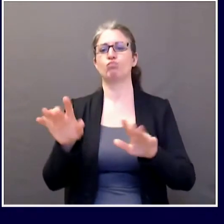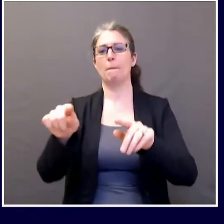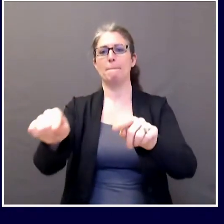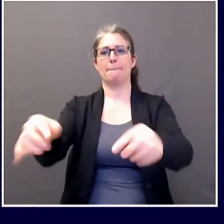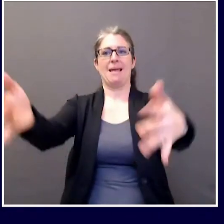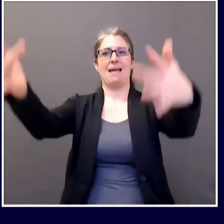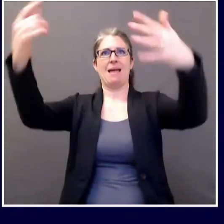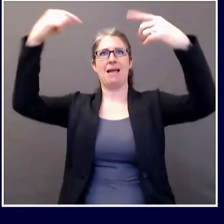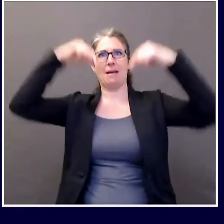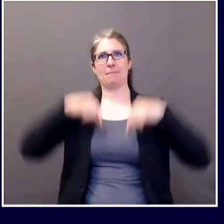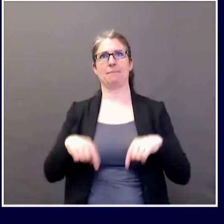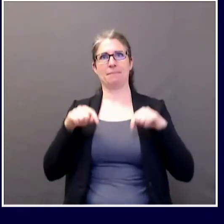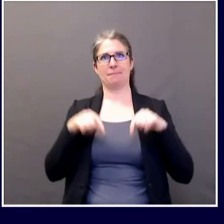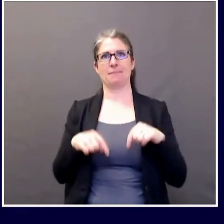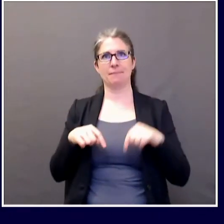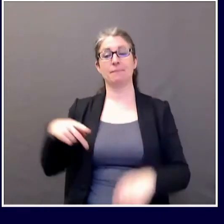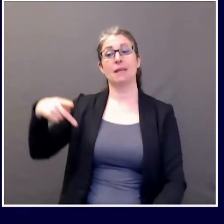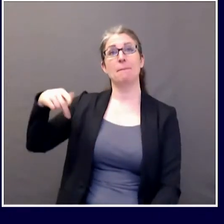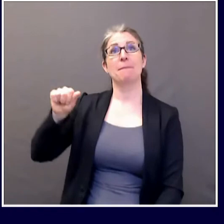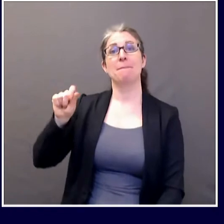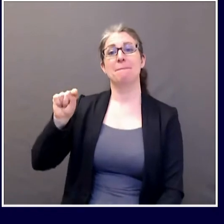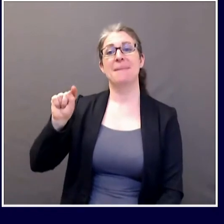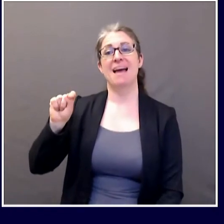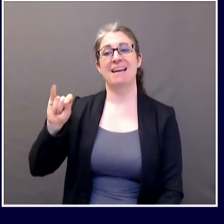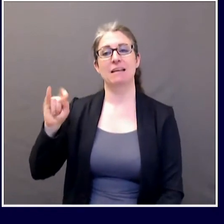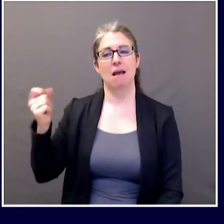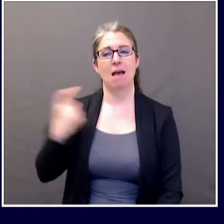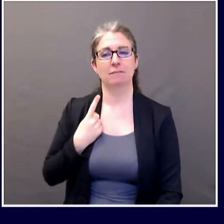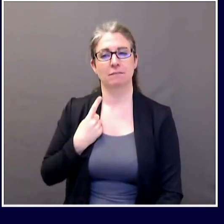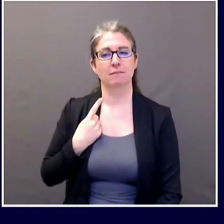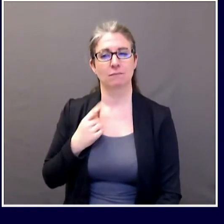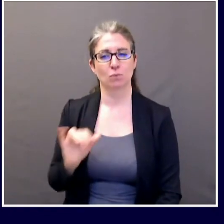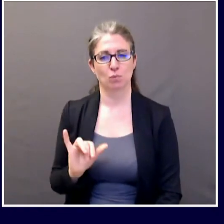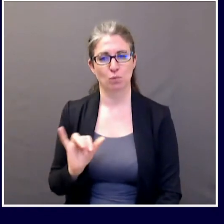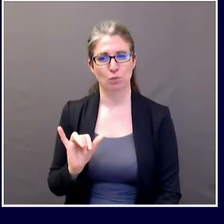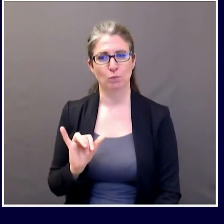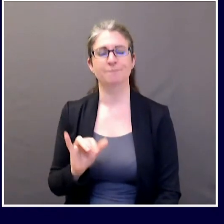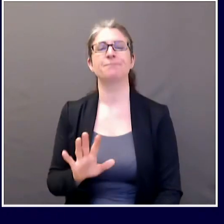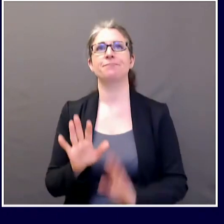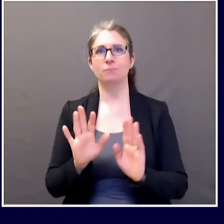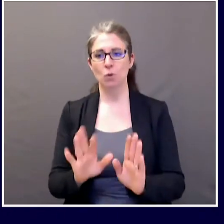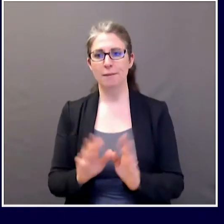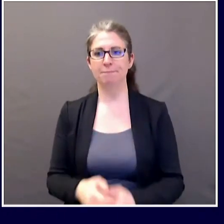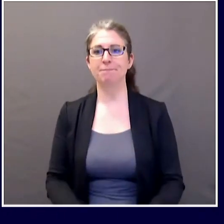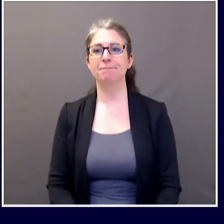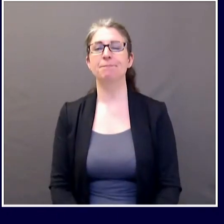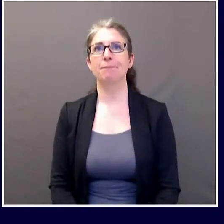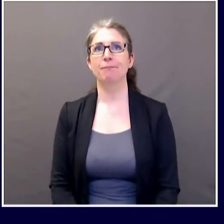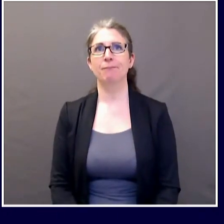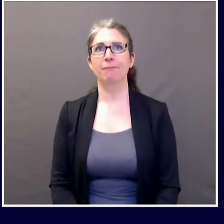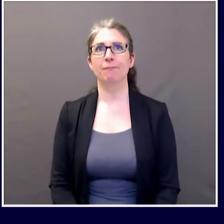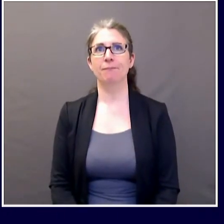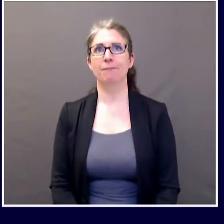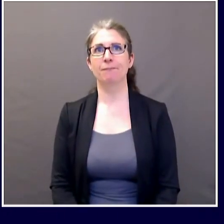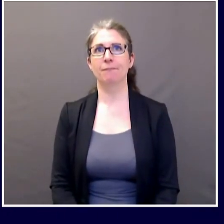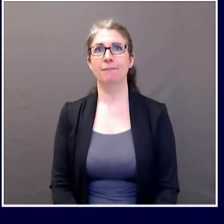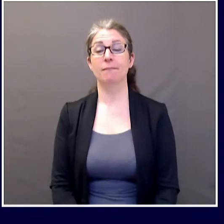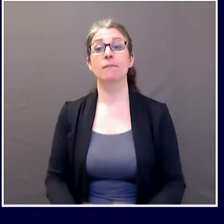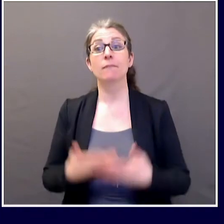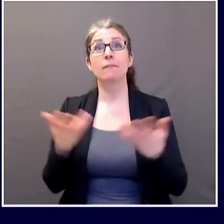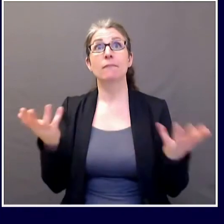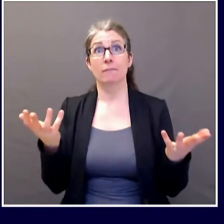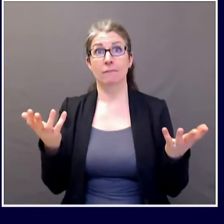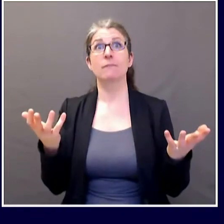too. This is a situation where I was on a call, or I was discussing generally how things were going, and they mentioned that they had